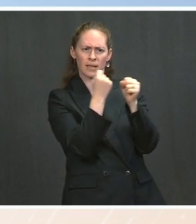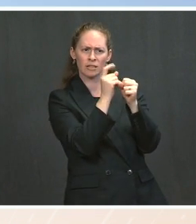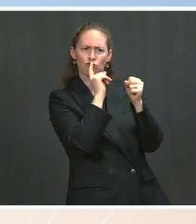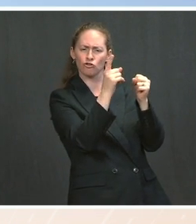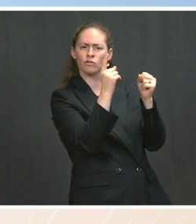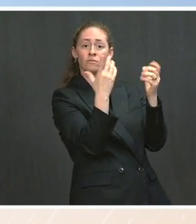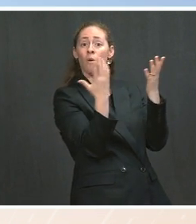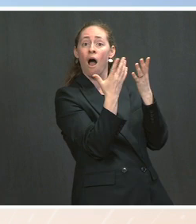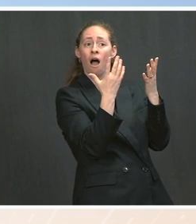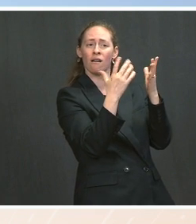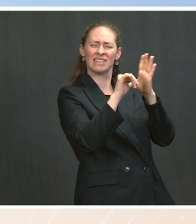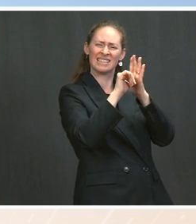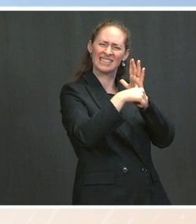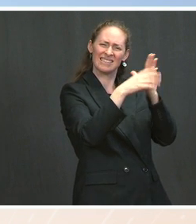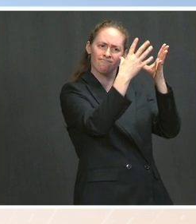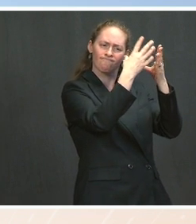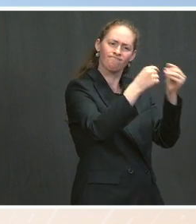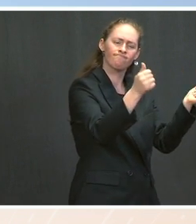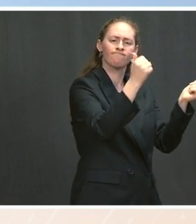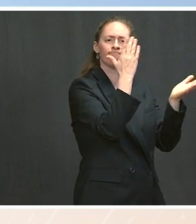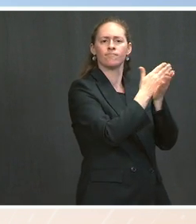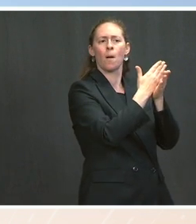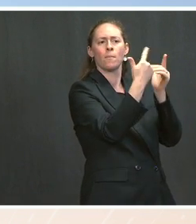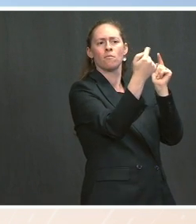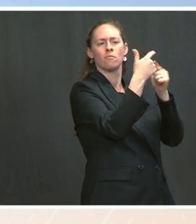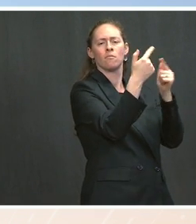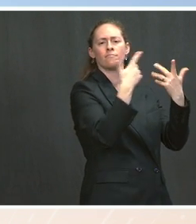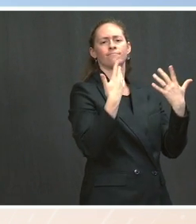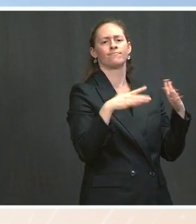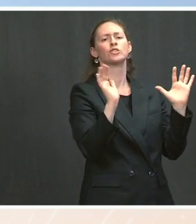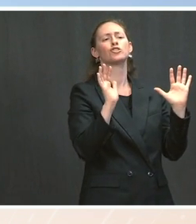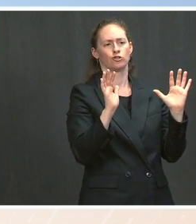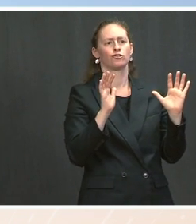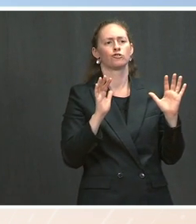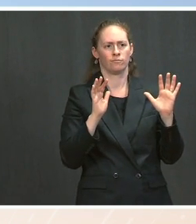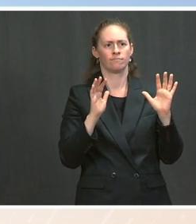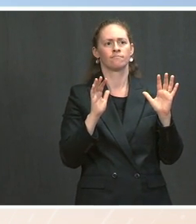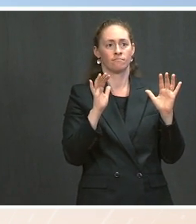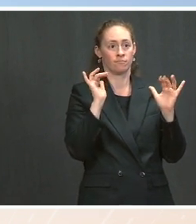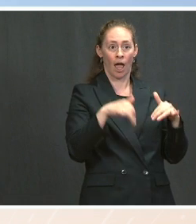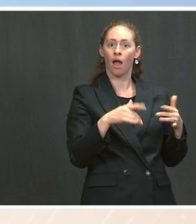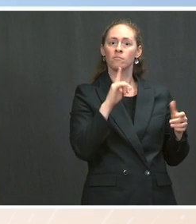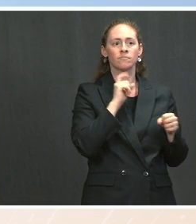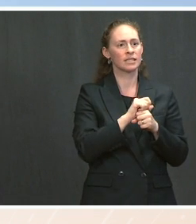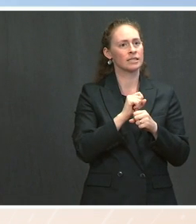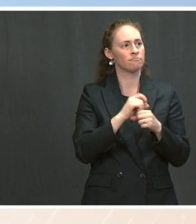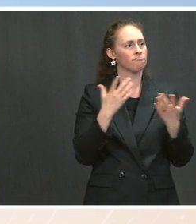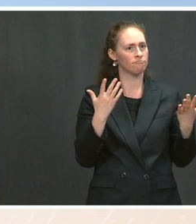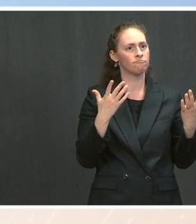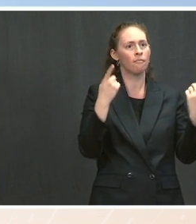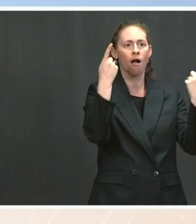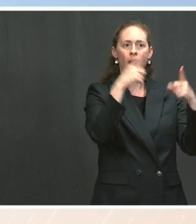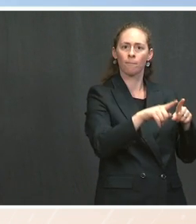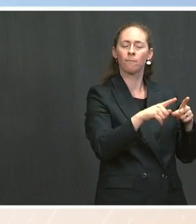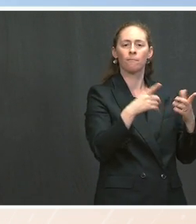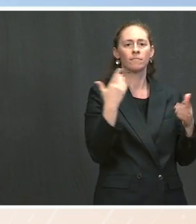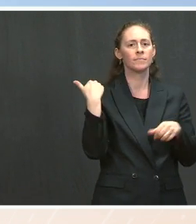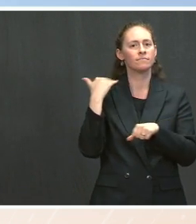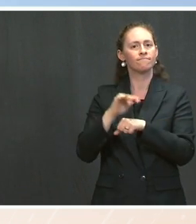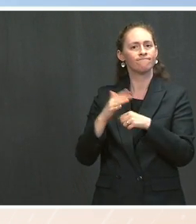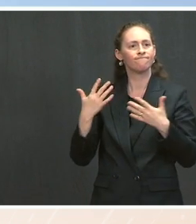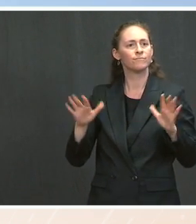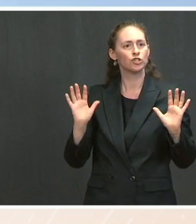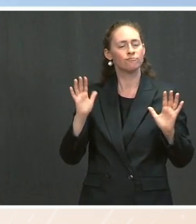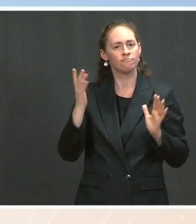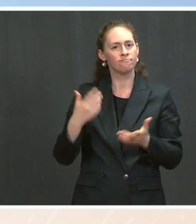quickly as possible was contributed to the ceasefire we saw last night. Well, I guess what I'm asking about is, based on